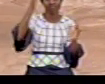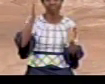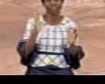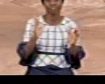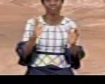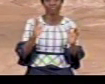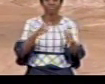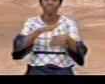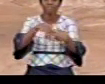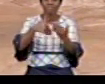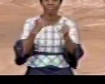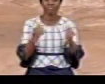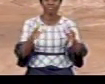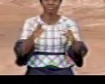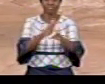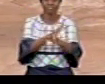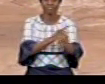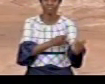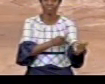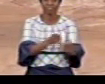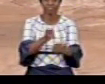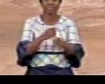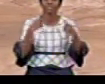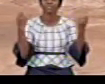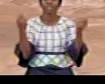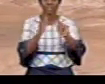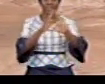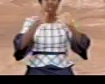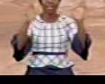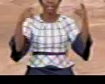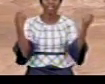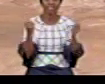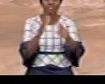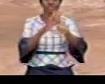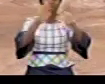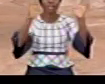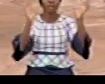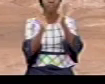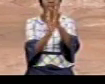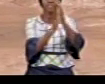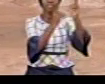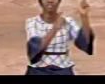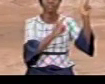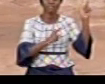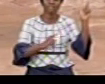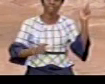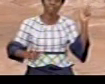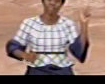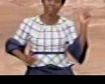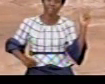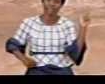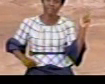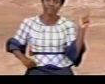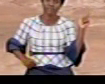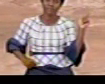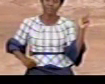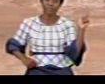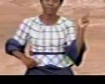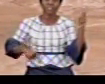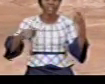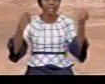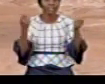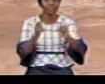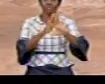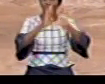God omnipotent reigneth. Hallelujah, hallelujah, praise the Lord.